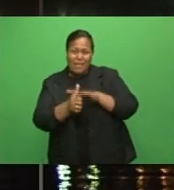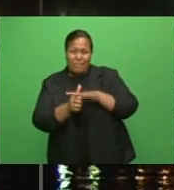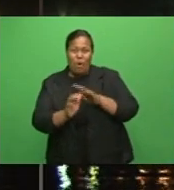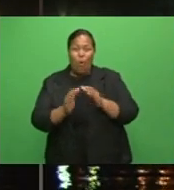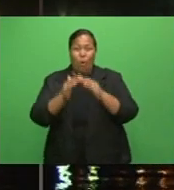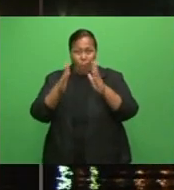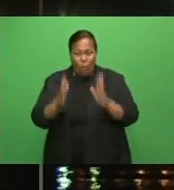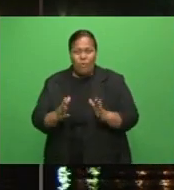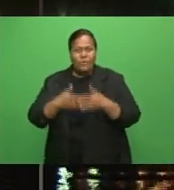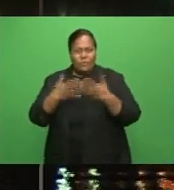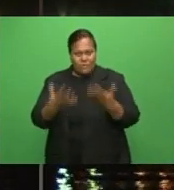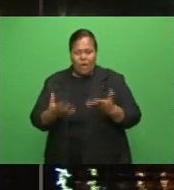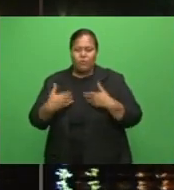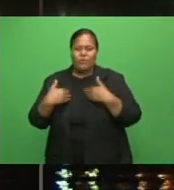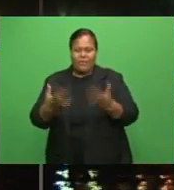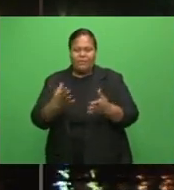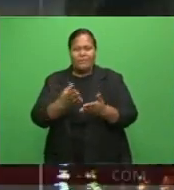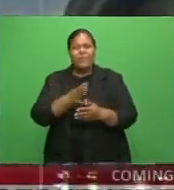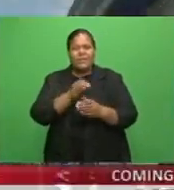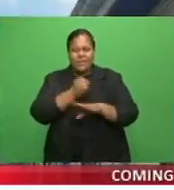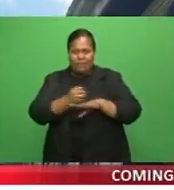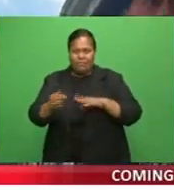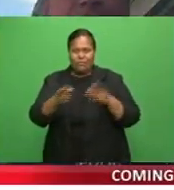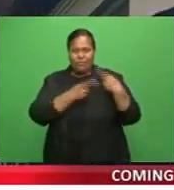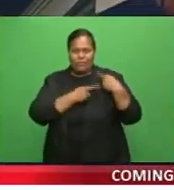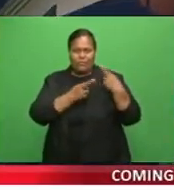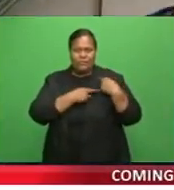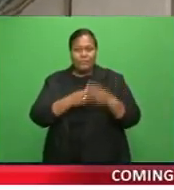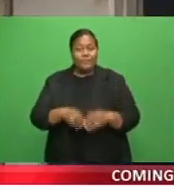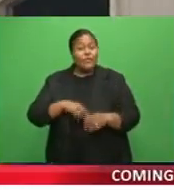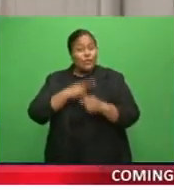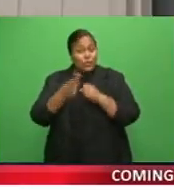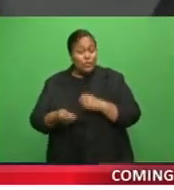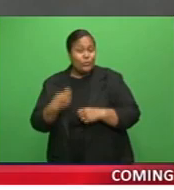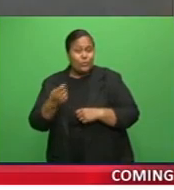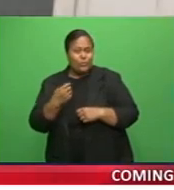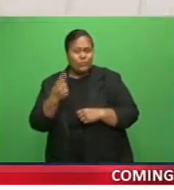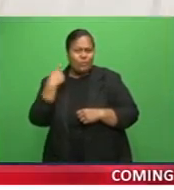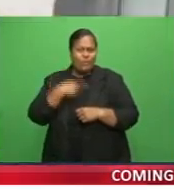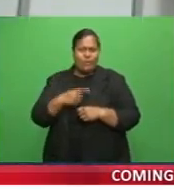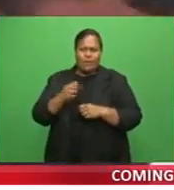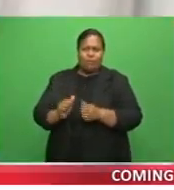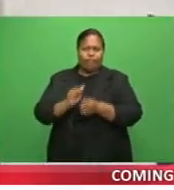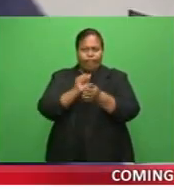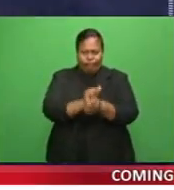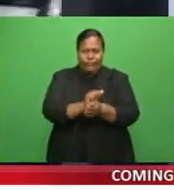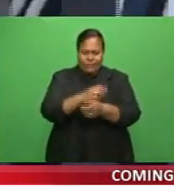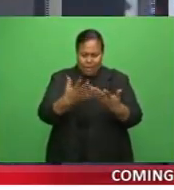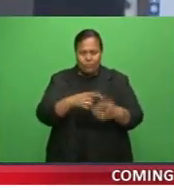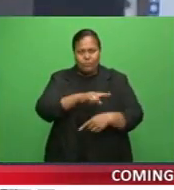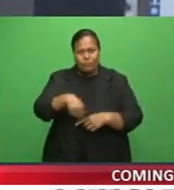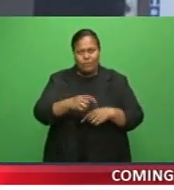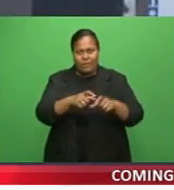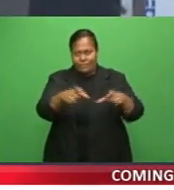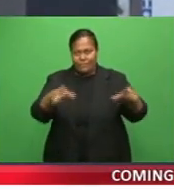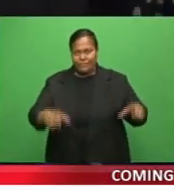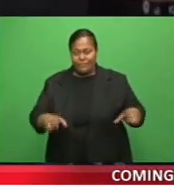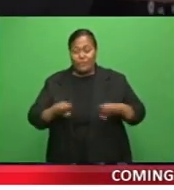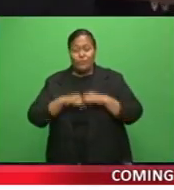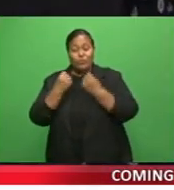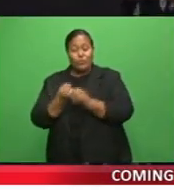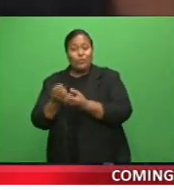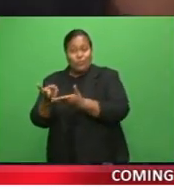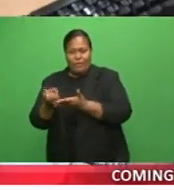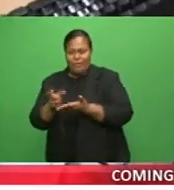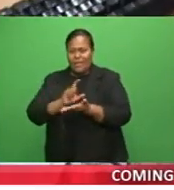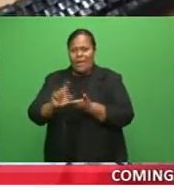the PRB and the ministry. Coming up, murder accused fronts Suva court, and social welfare